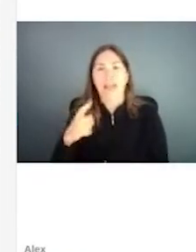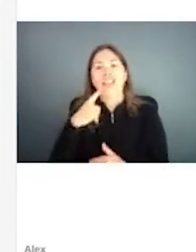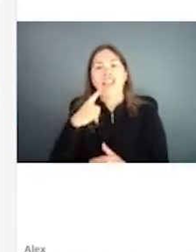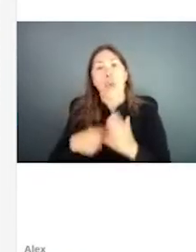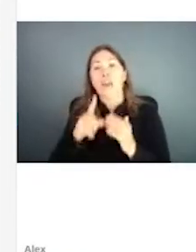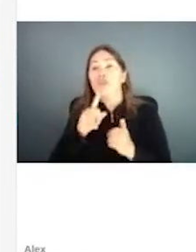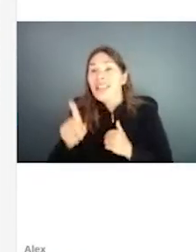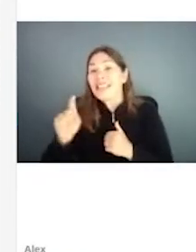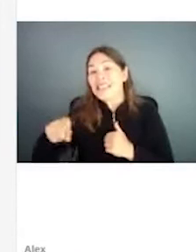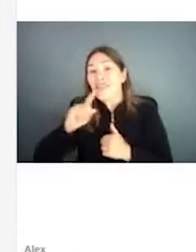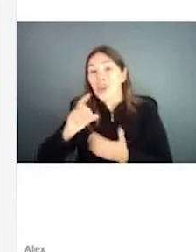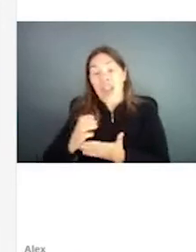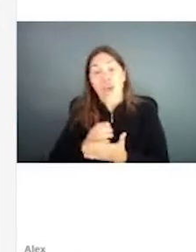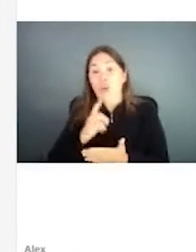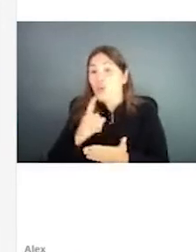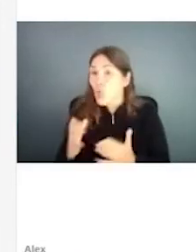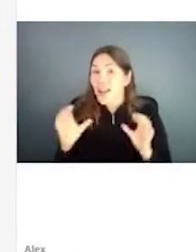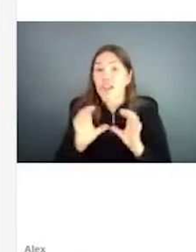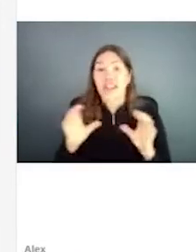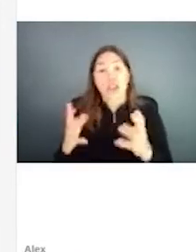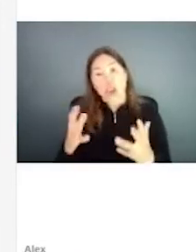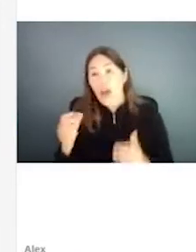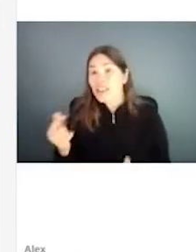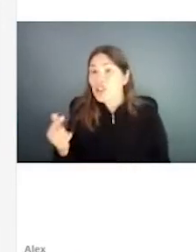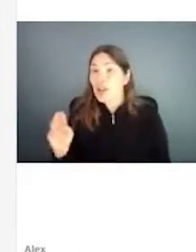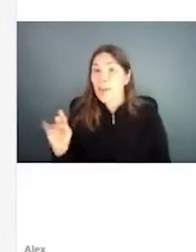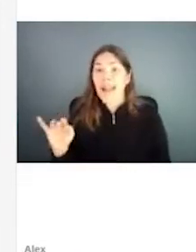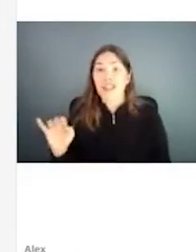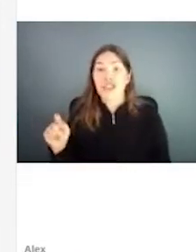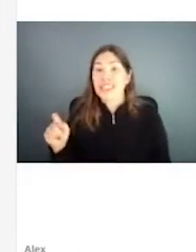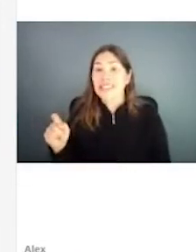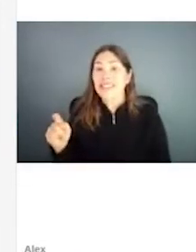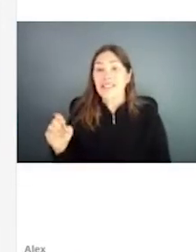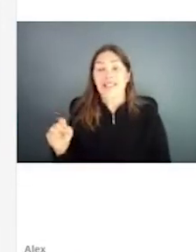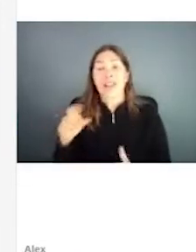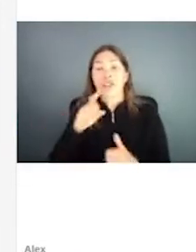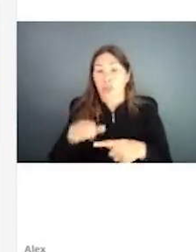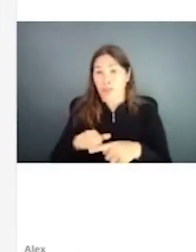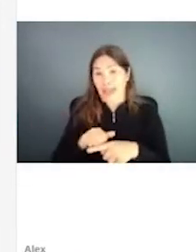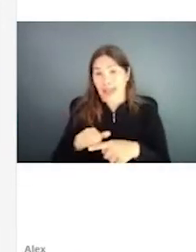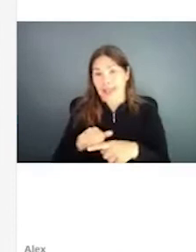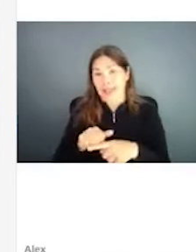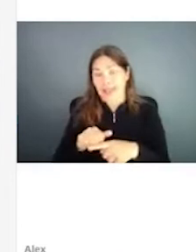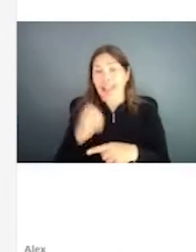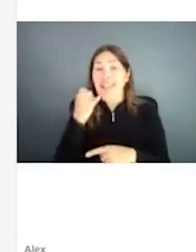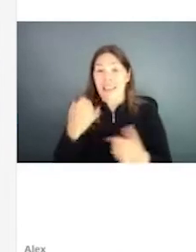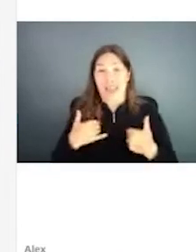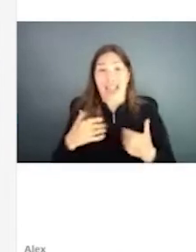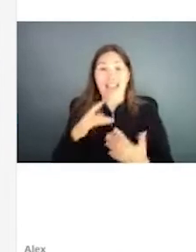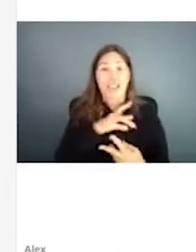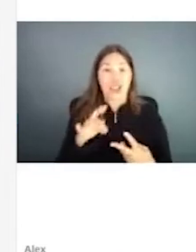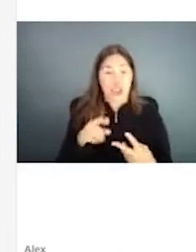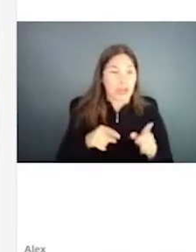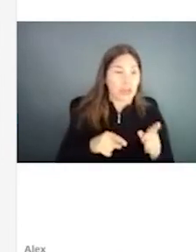course, you want to be able to credential, and you want that Geometrics in order to be able to practice. If I had to choose between